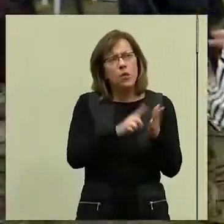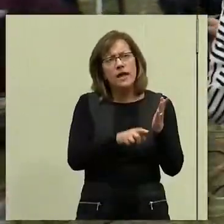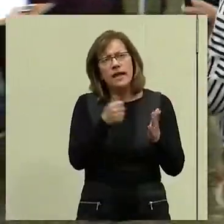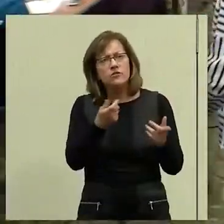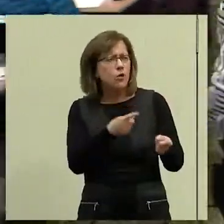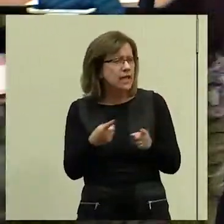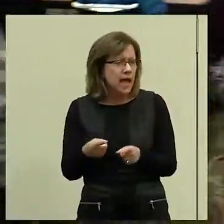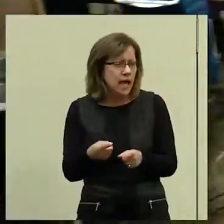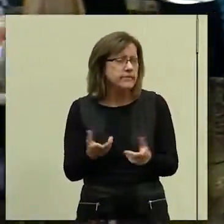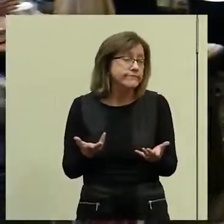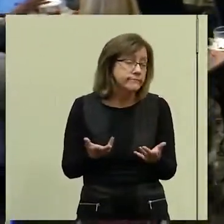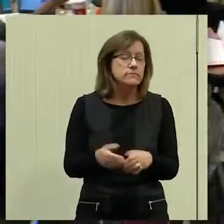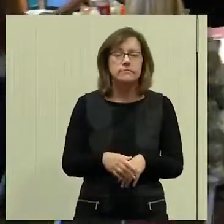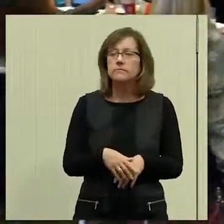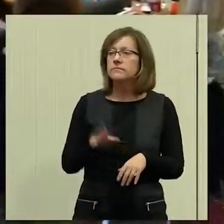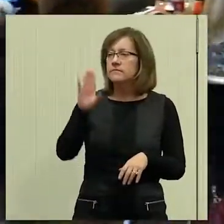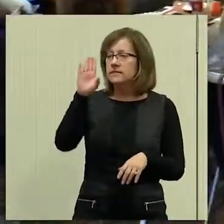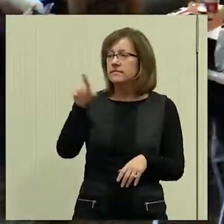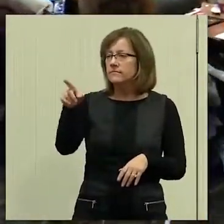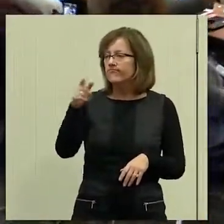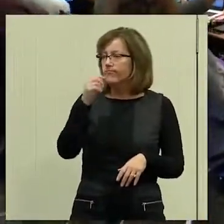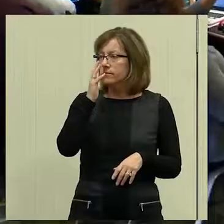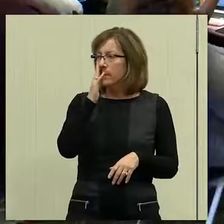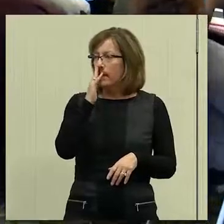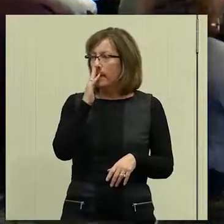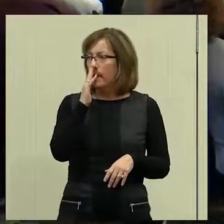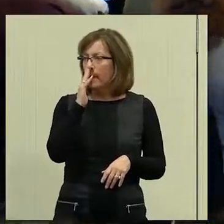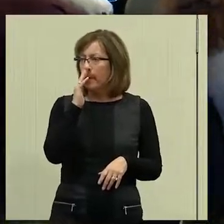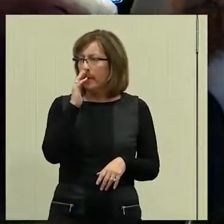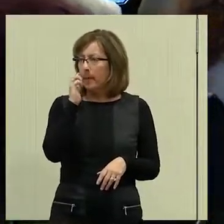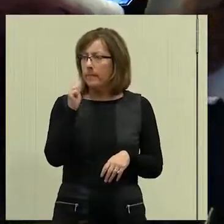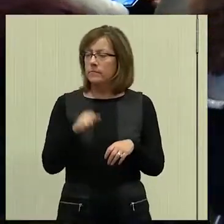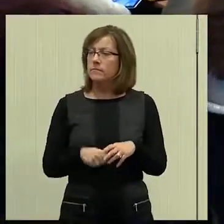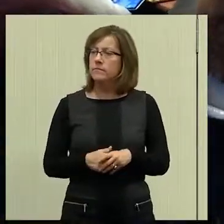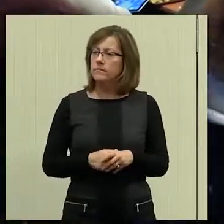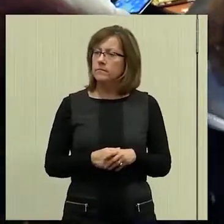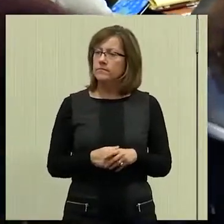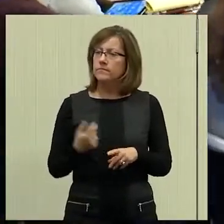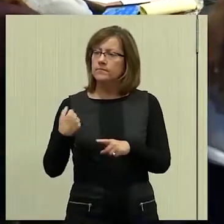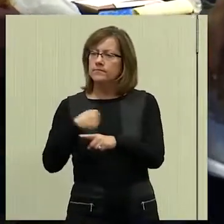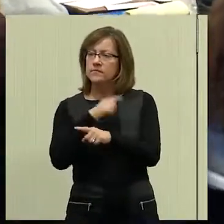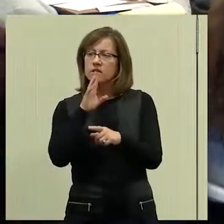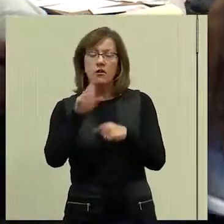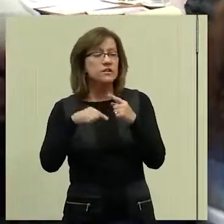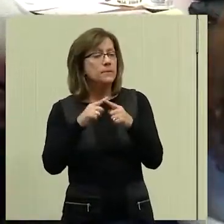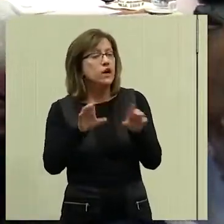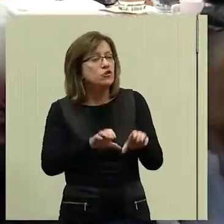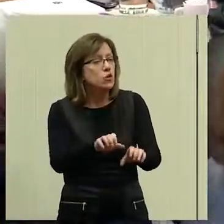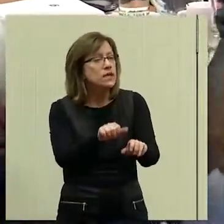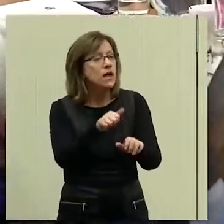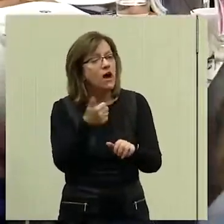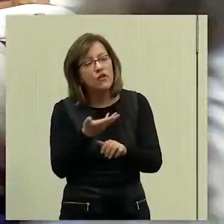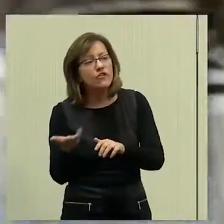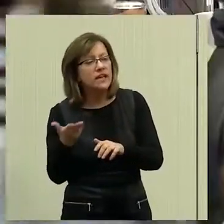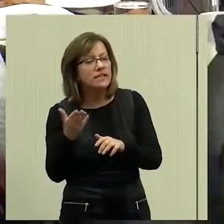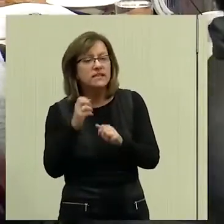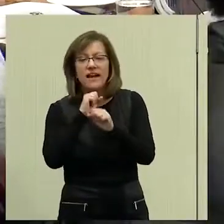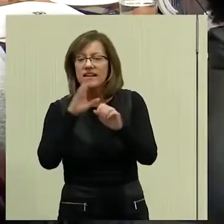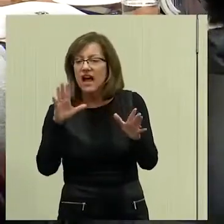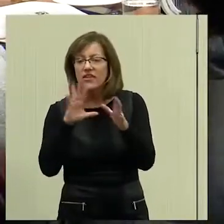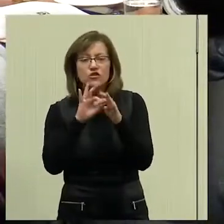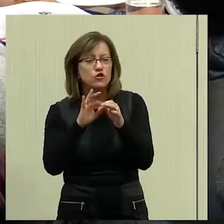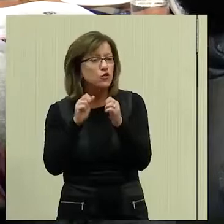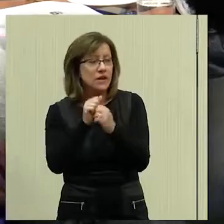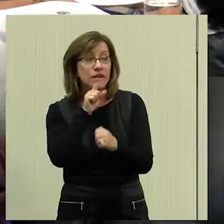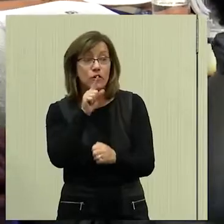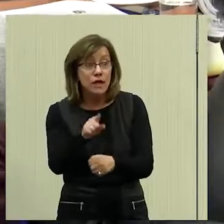Yes. And then if you pass it to her when you're done. We had definitely talked about doing other things that have nothing to do with